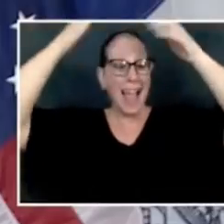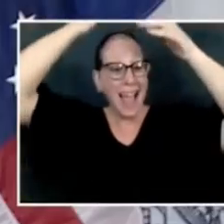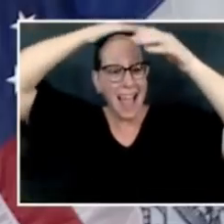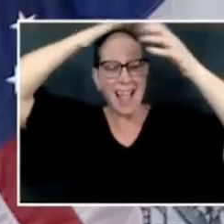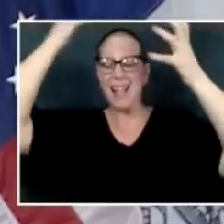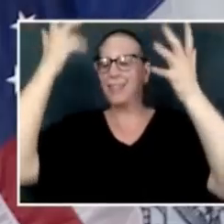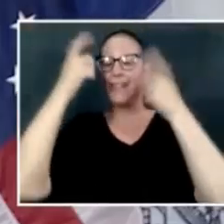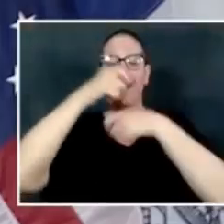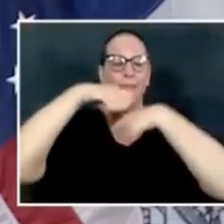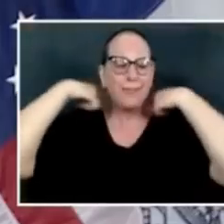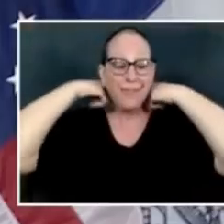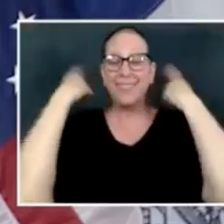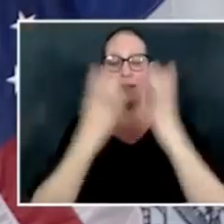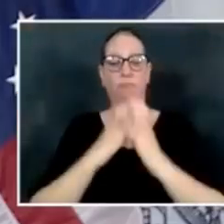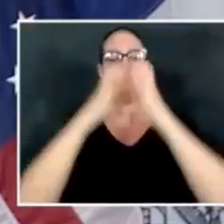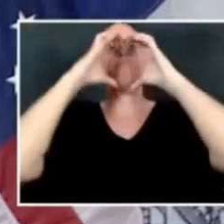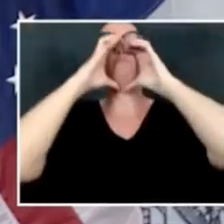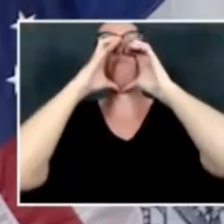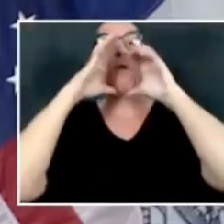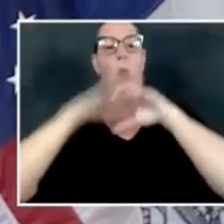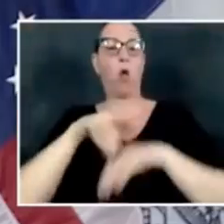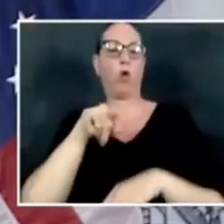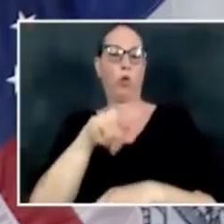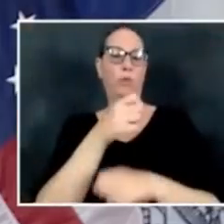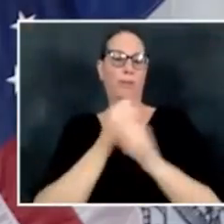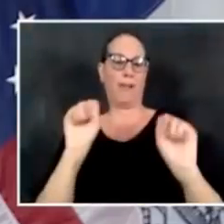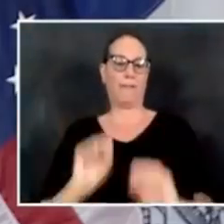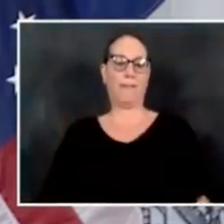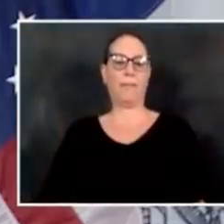for people to have a face covering. Commissioner.